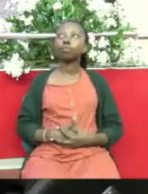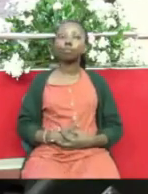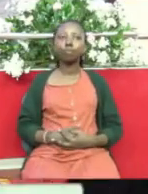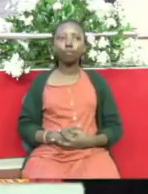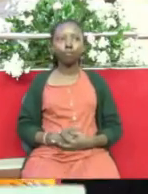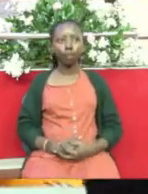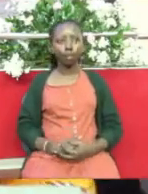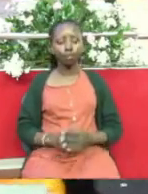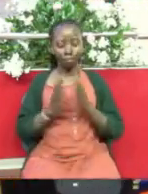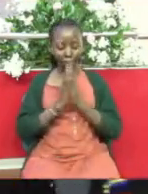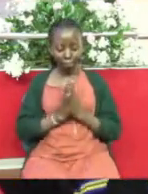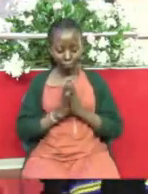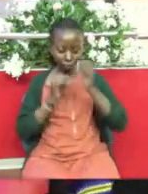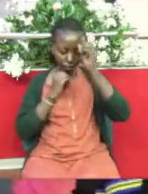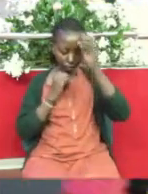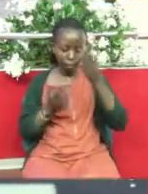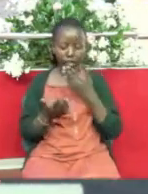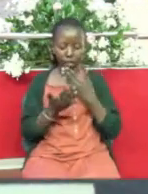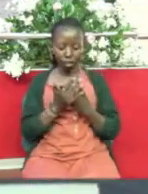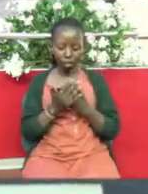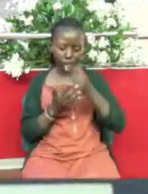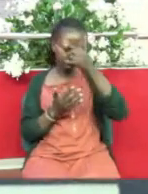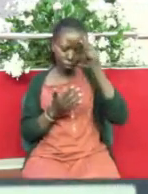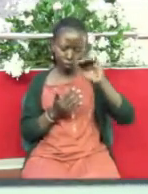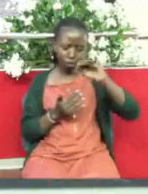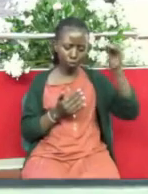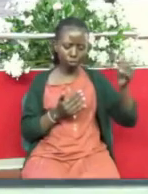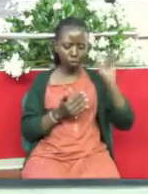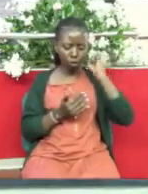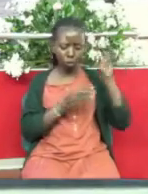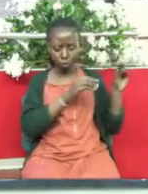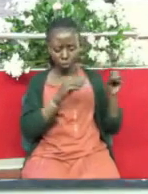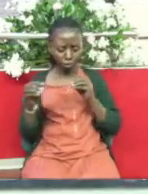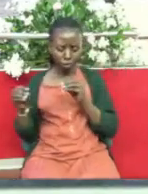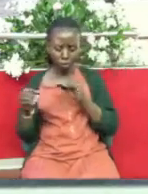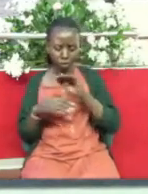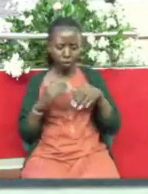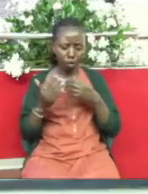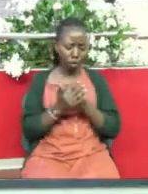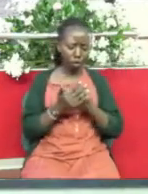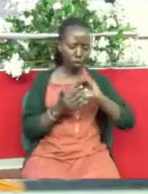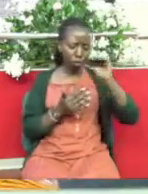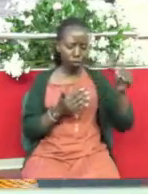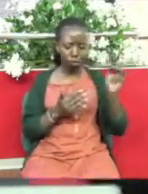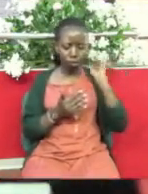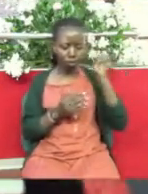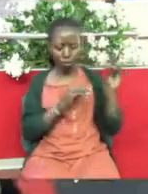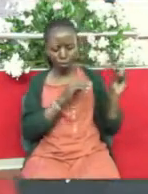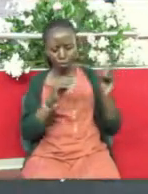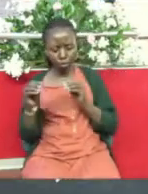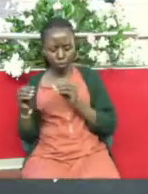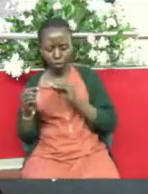we thank you because this mountain today is being removed. All powers of opposition today,